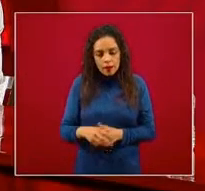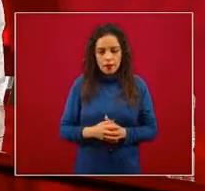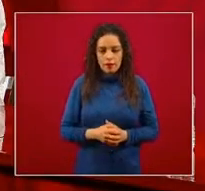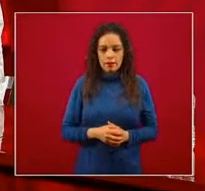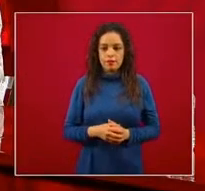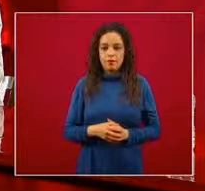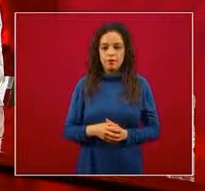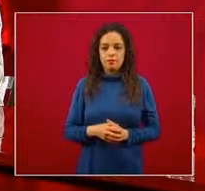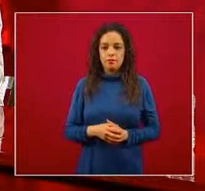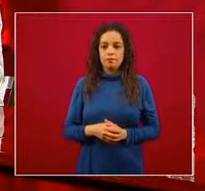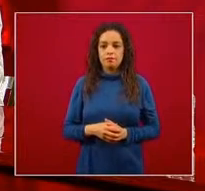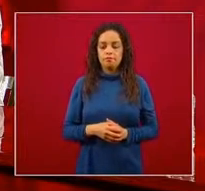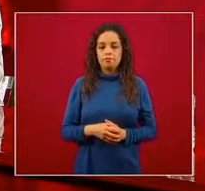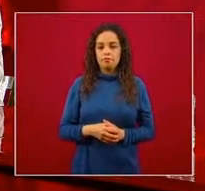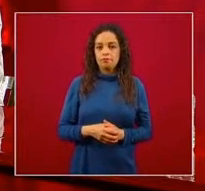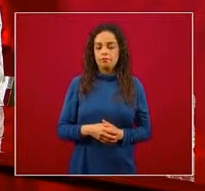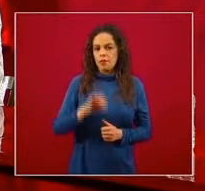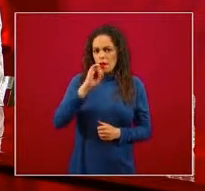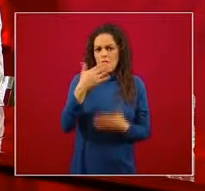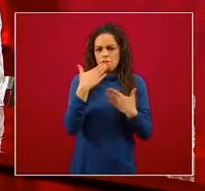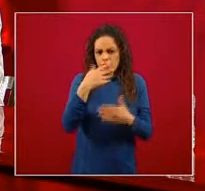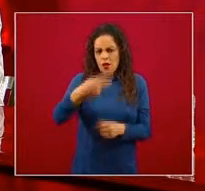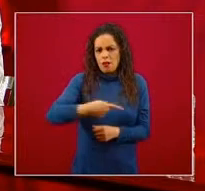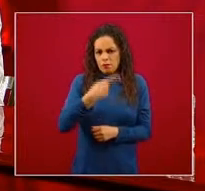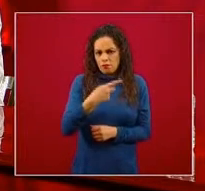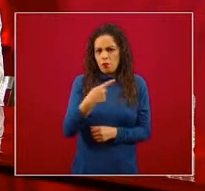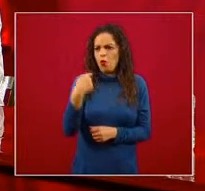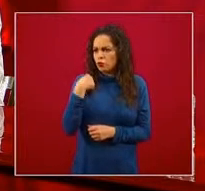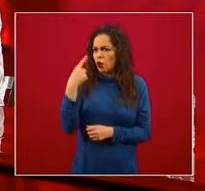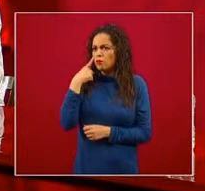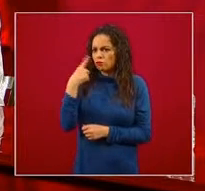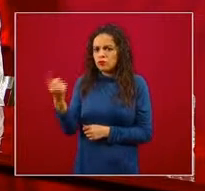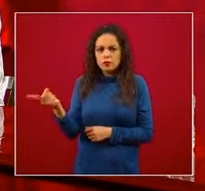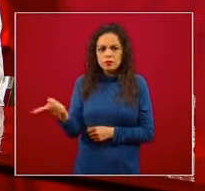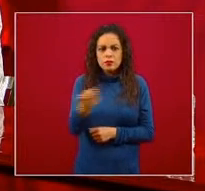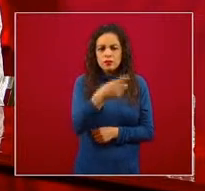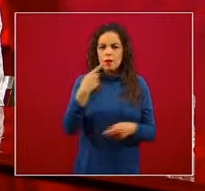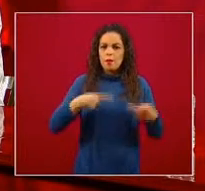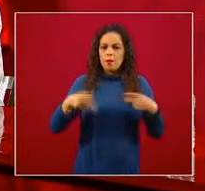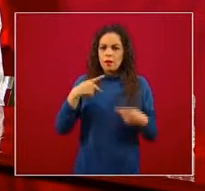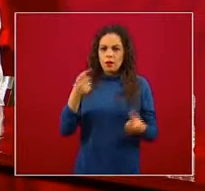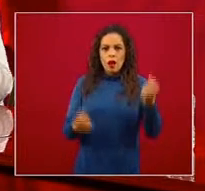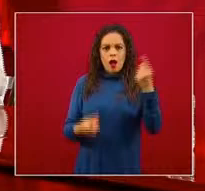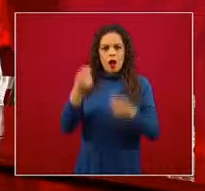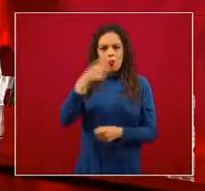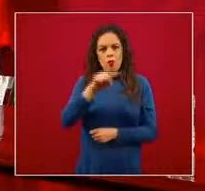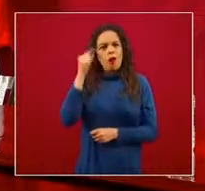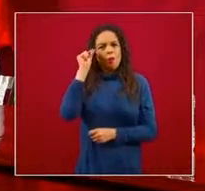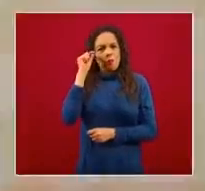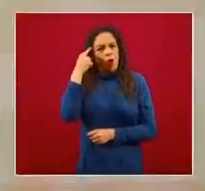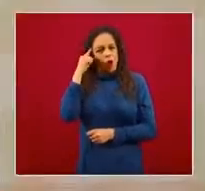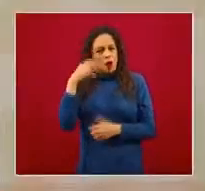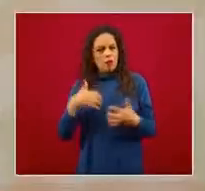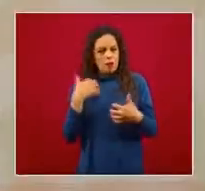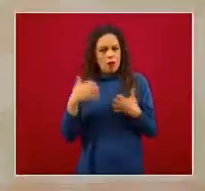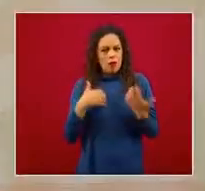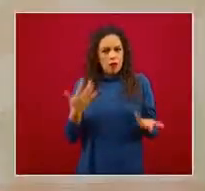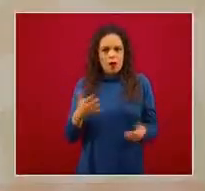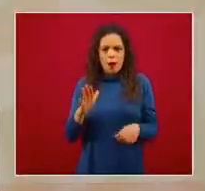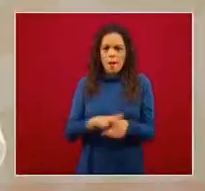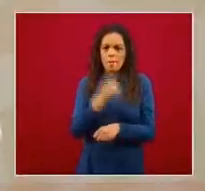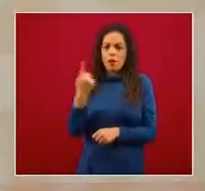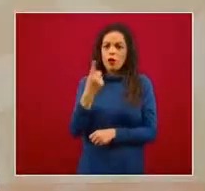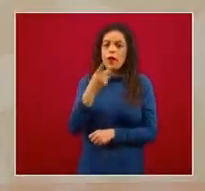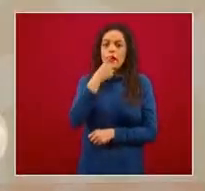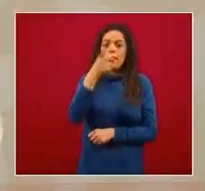that people are worried, and I feel that some people might be upset